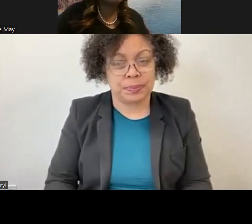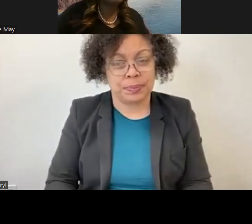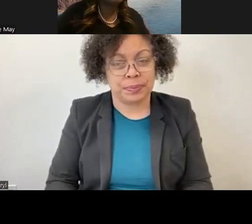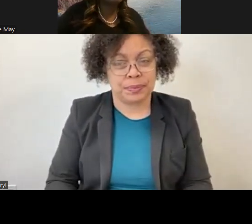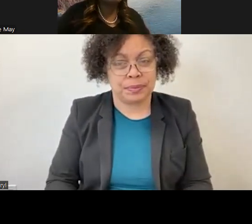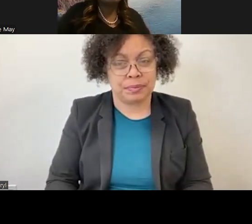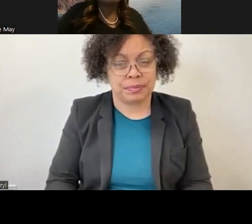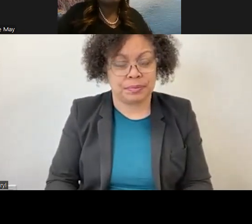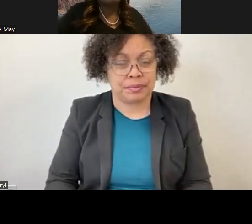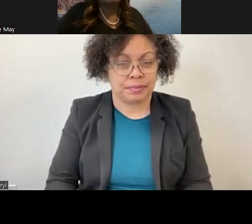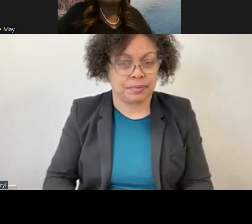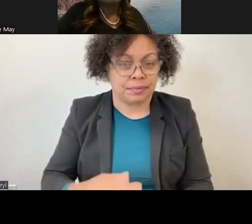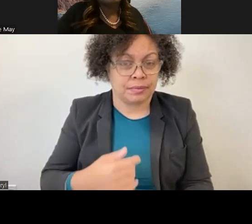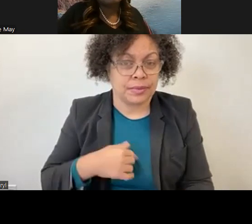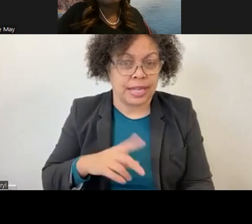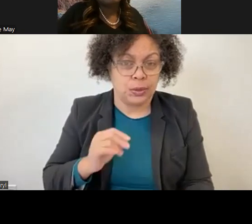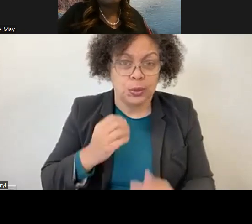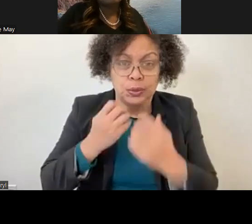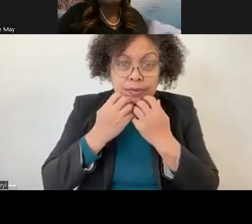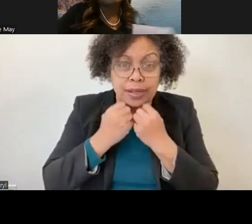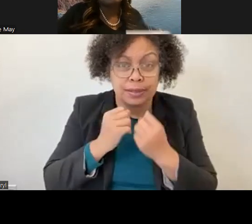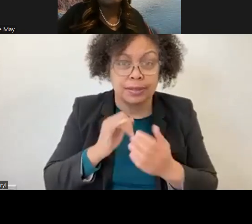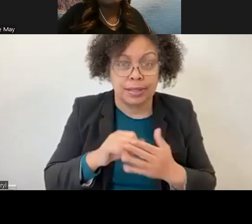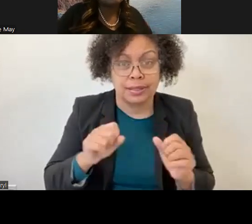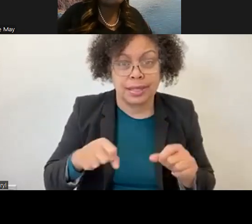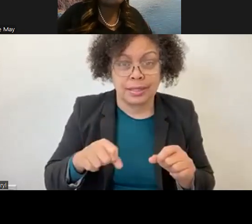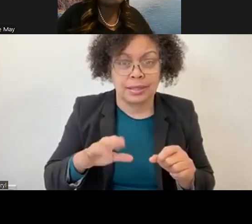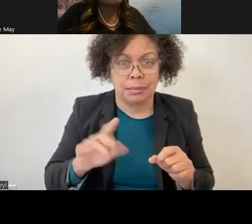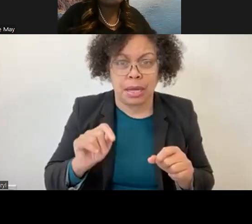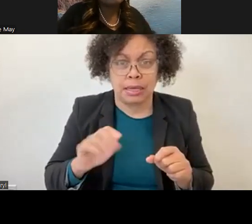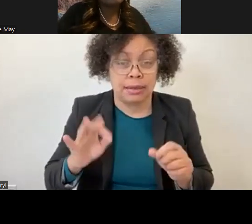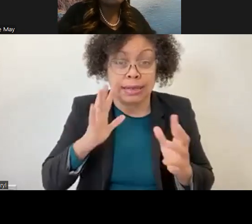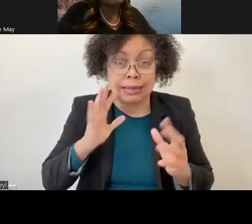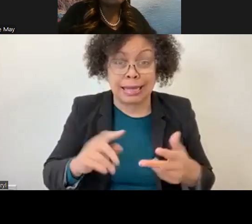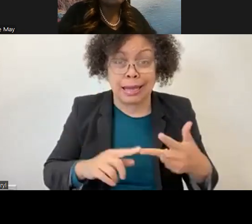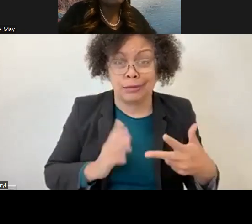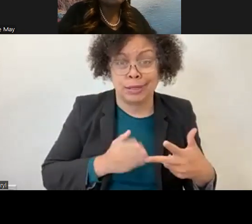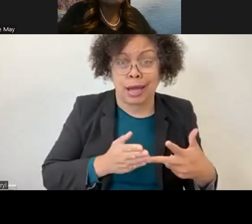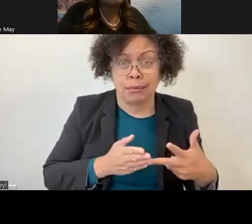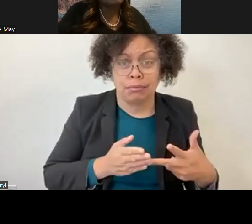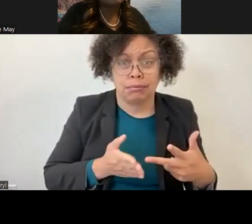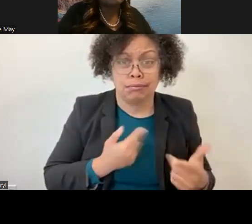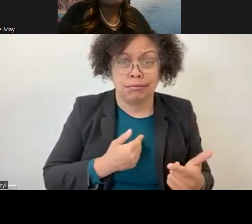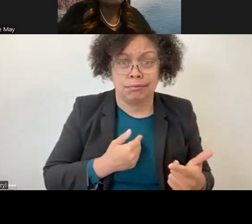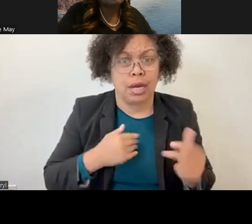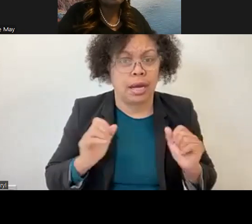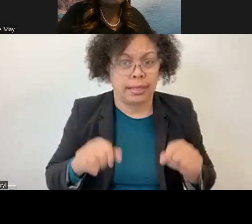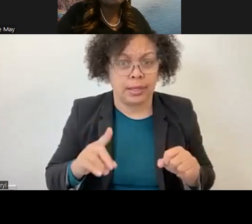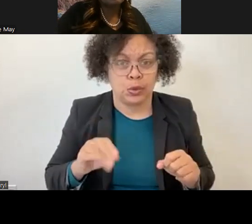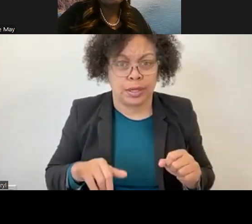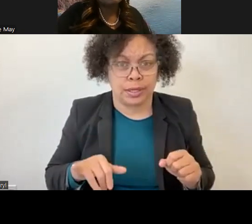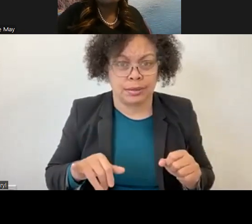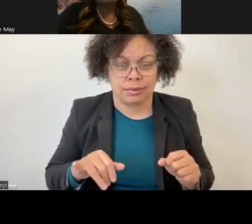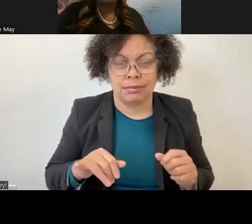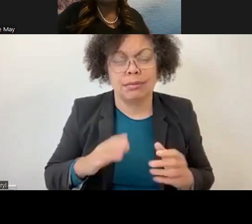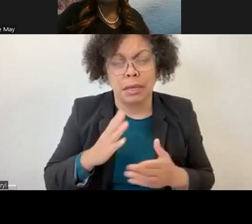although I put a lot of value in it, I could walk away. I mean, it would have